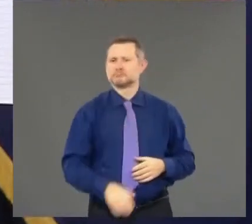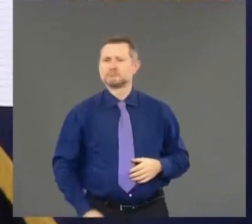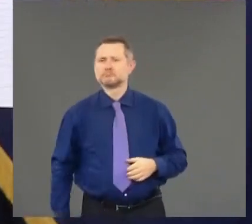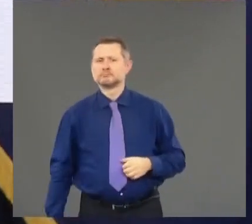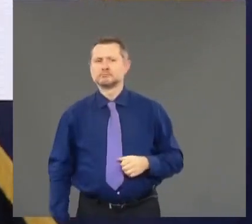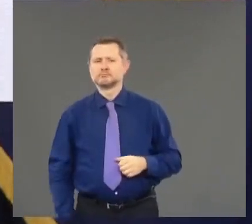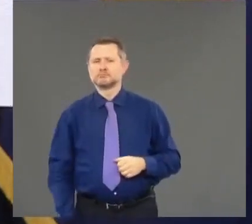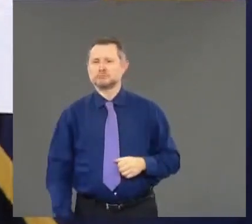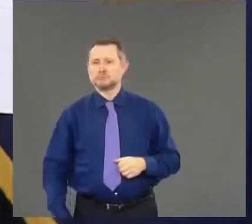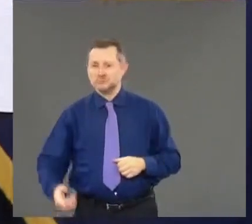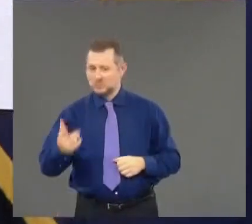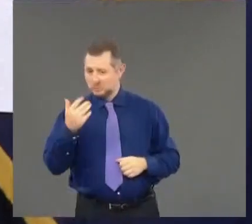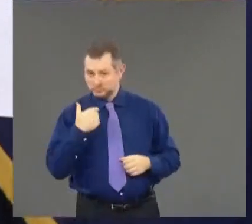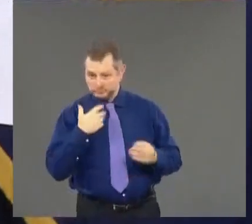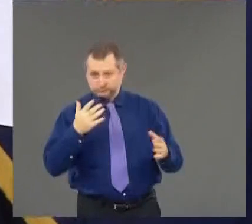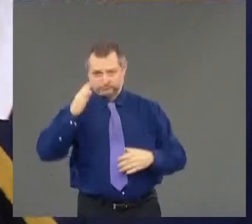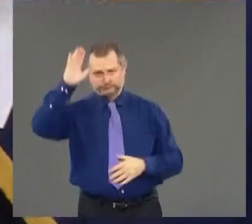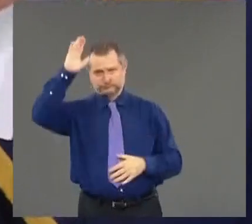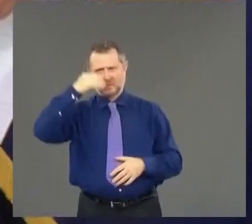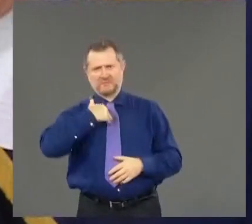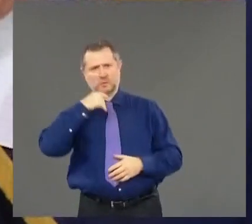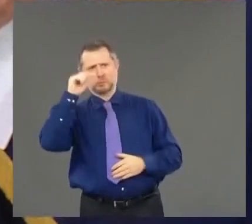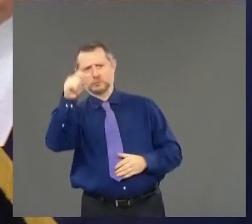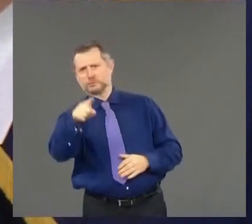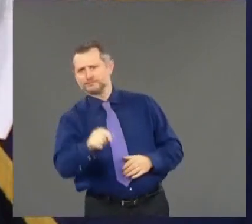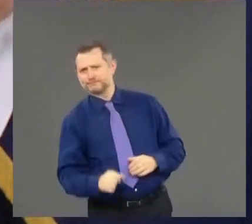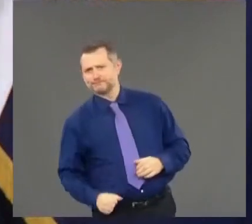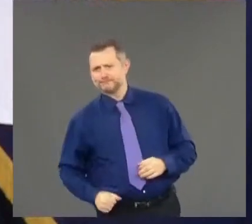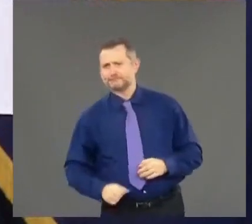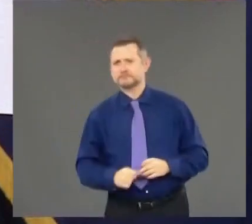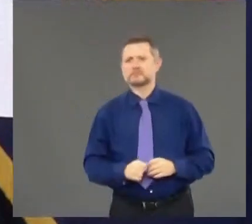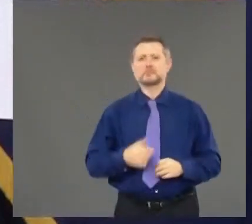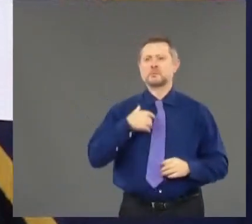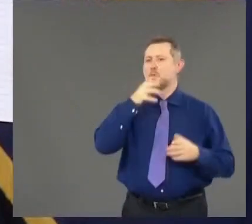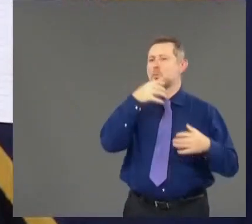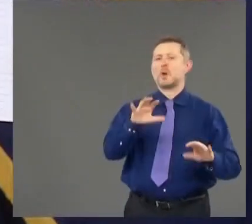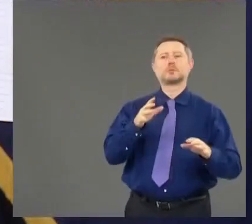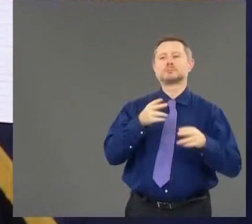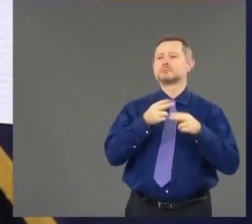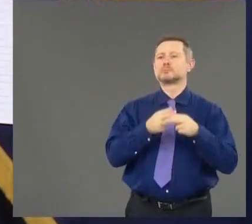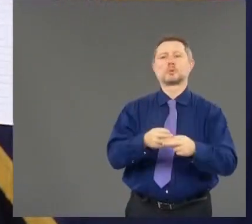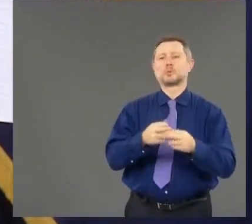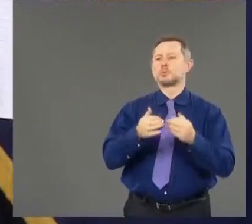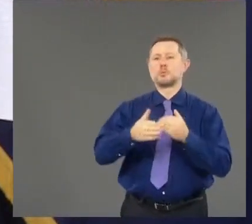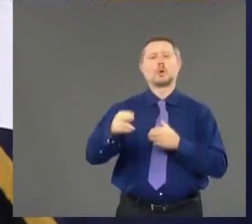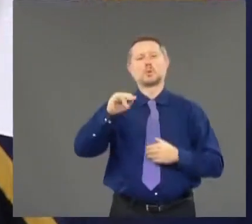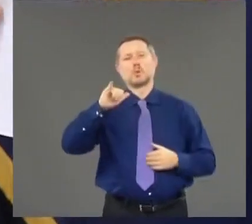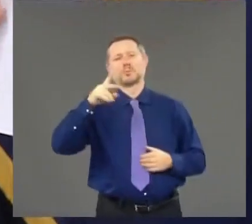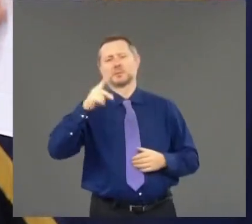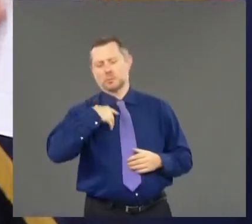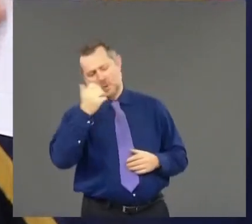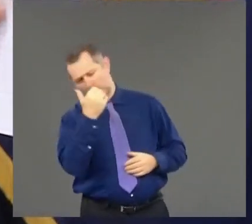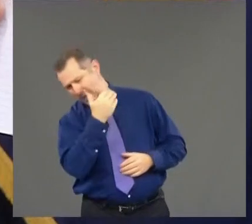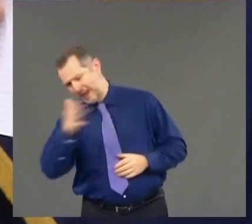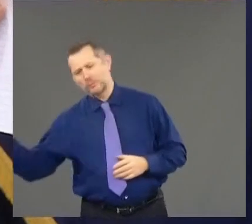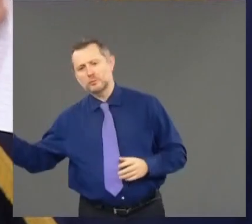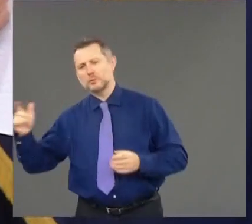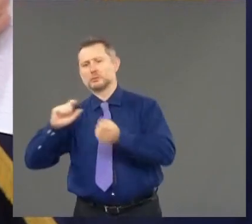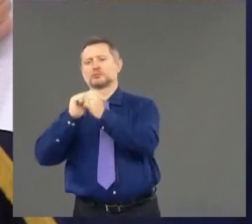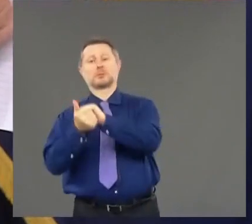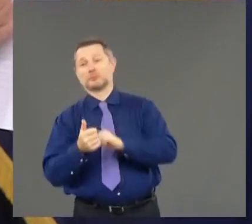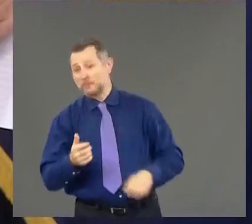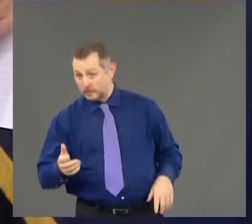Any questions? Yeah, I have a question. What? I don't want to call it NYPD. I want to call it the